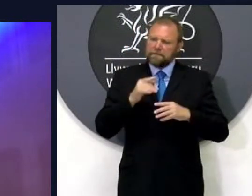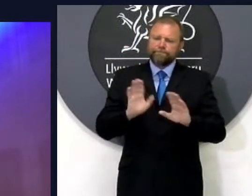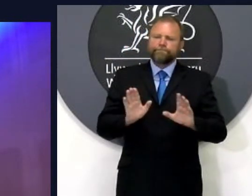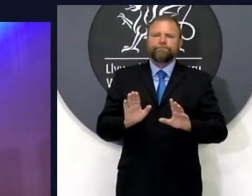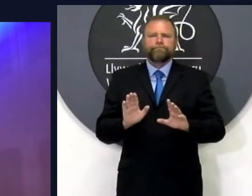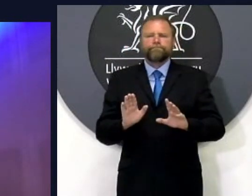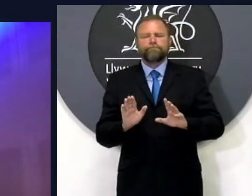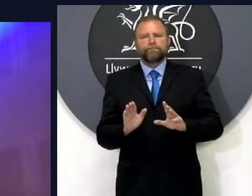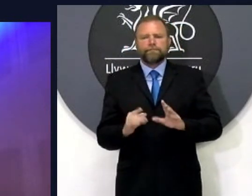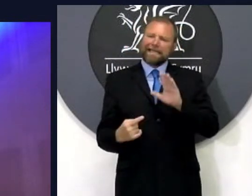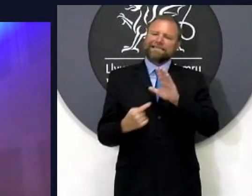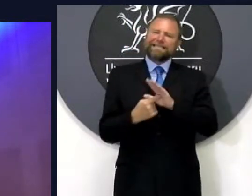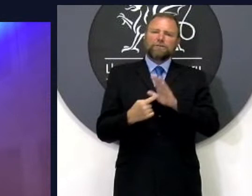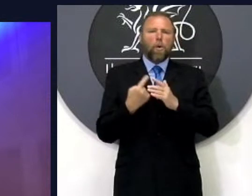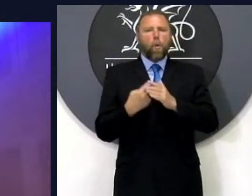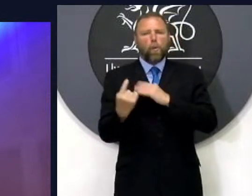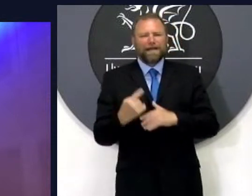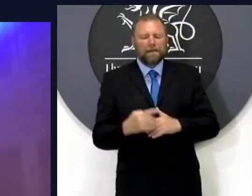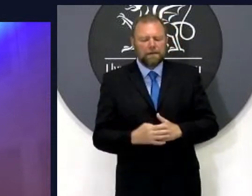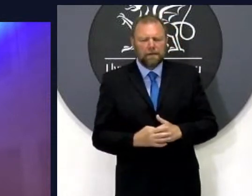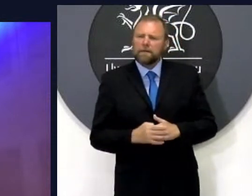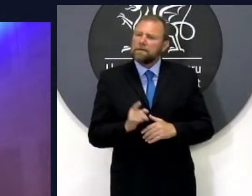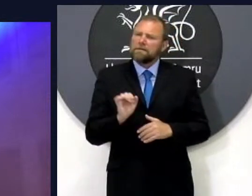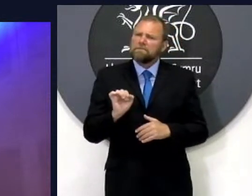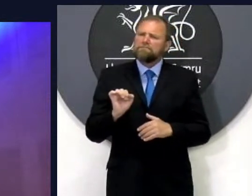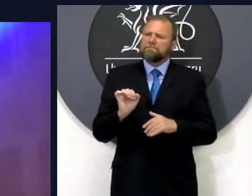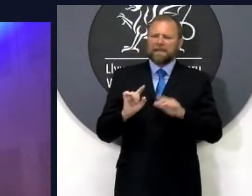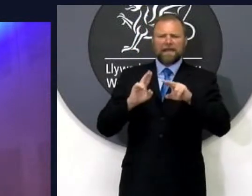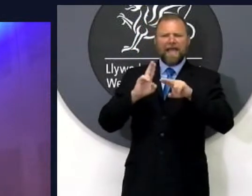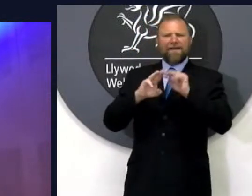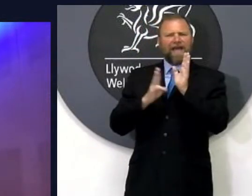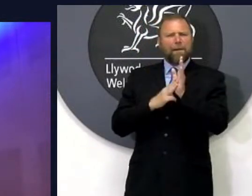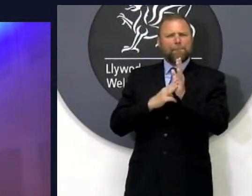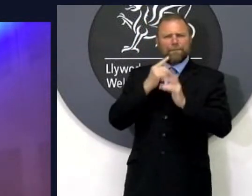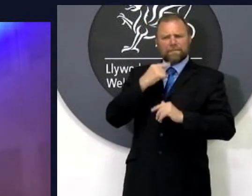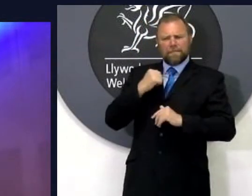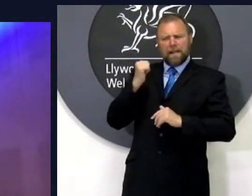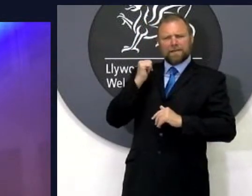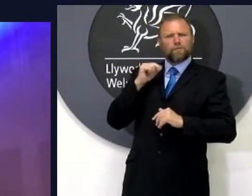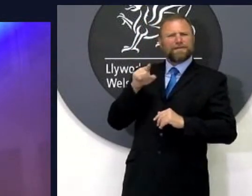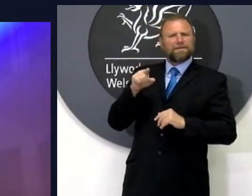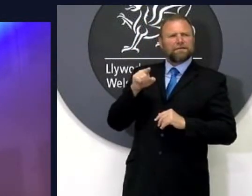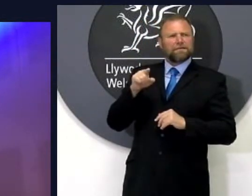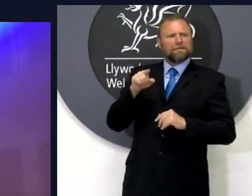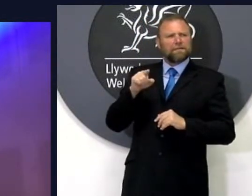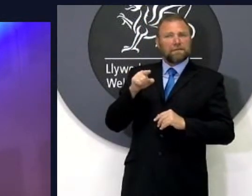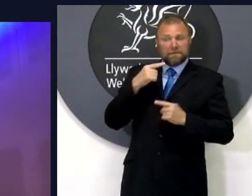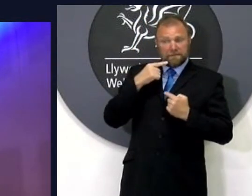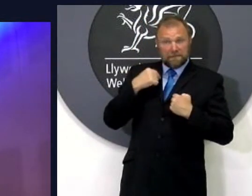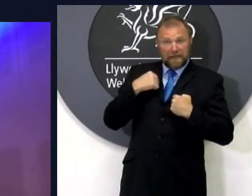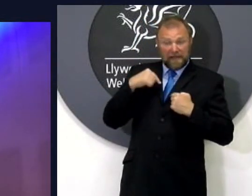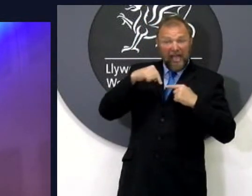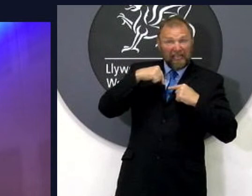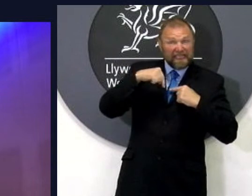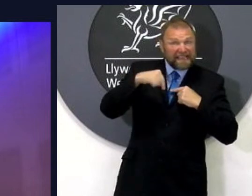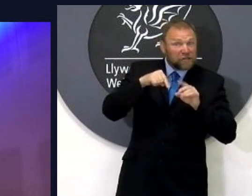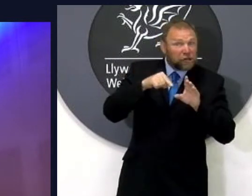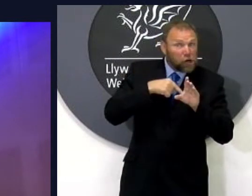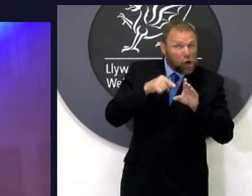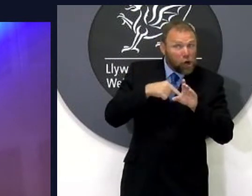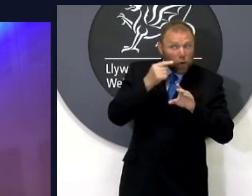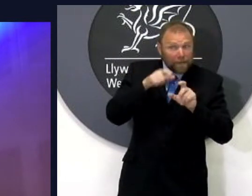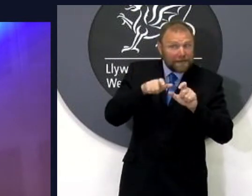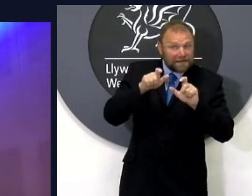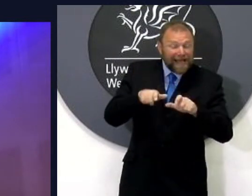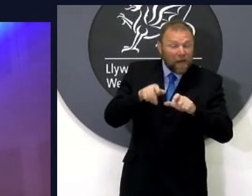that advice to change? The First Minister said to us last week, or seemed to be hinting, that the advice this year could be just to stay in